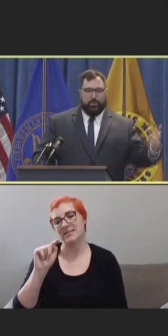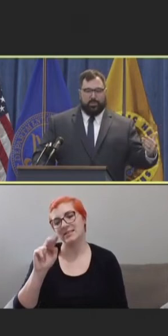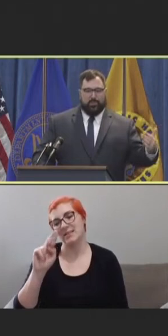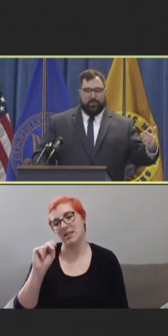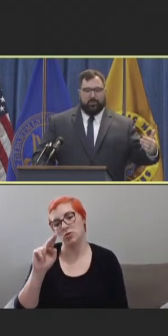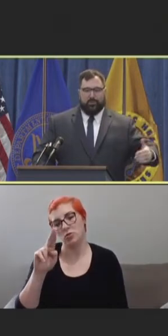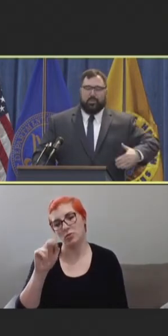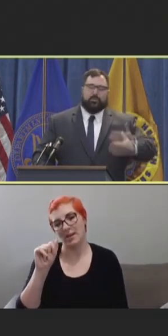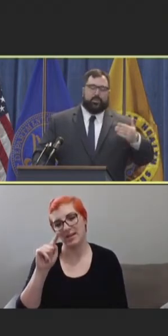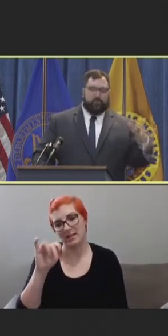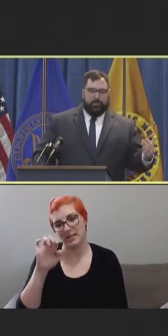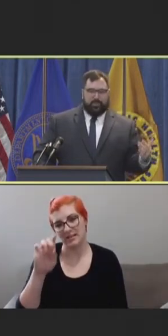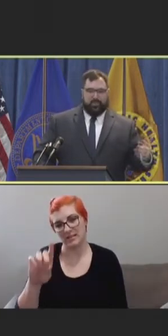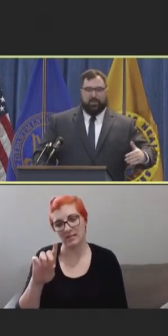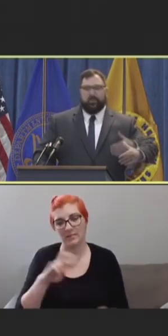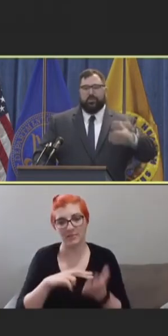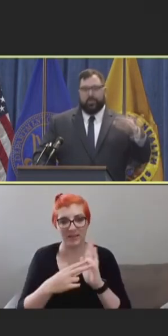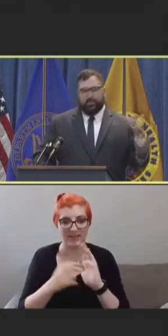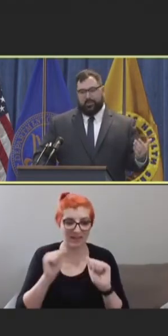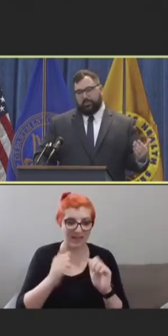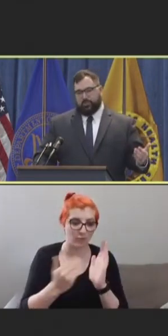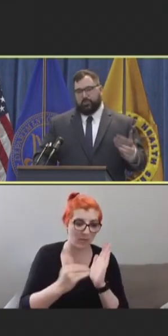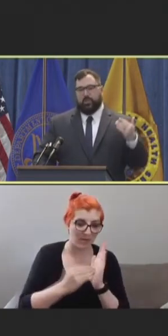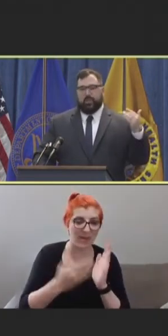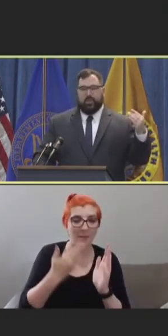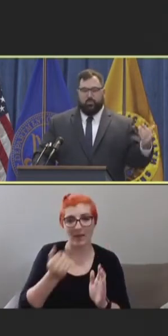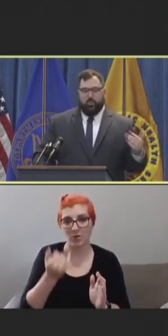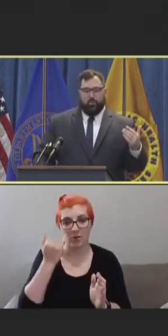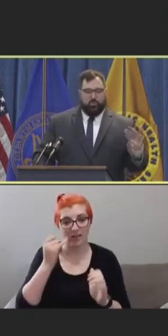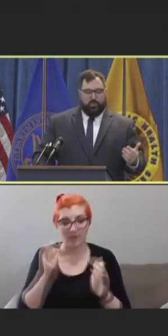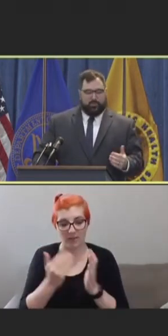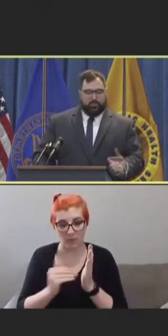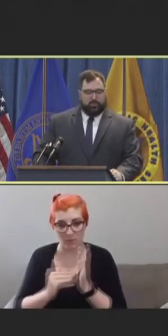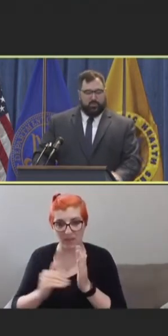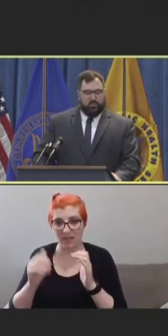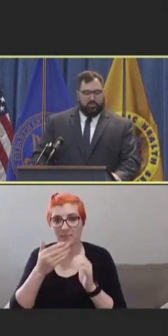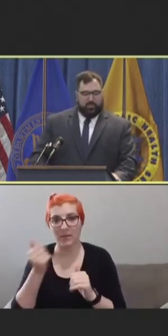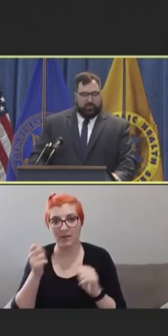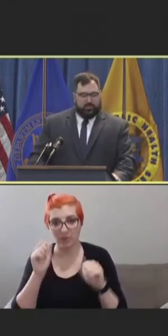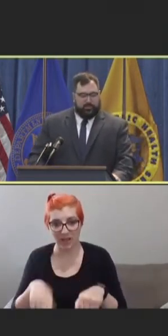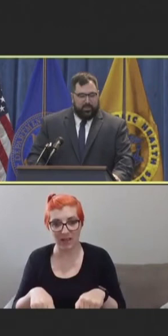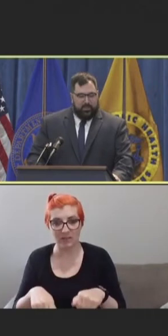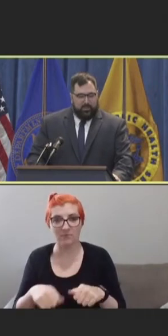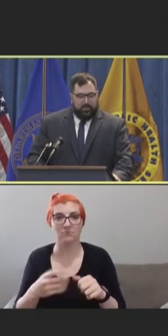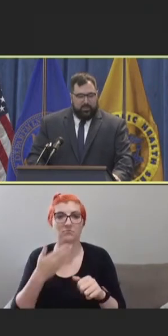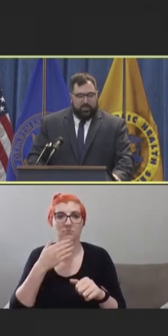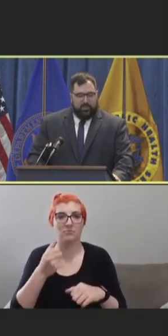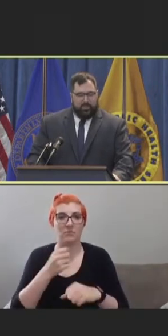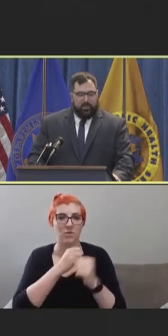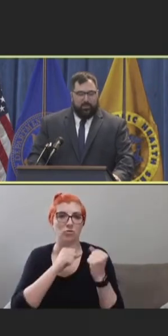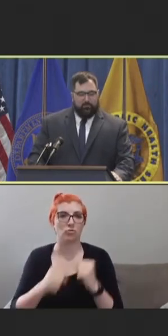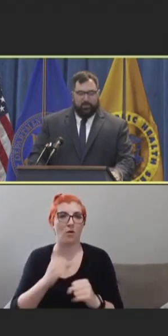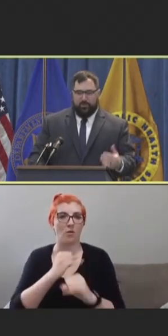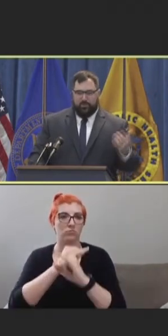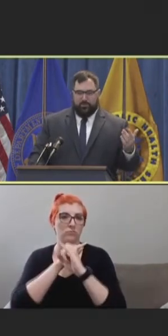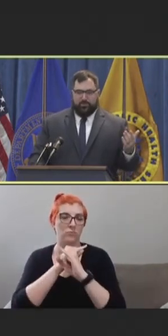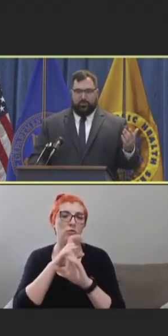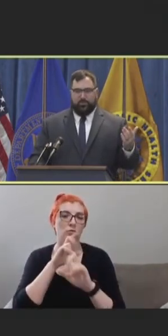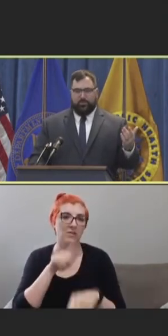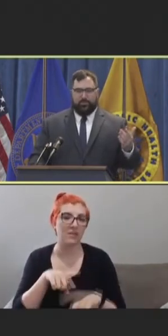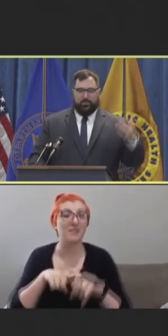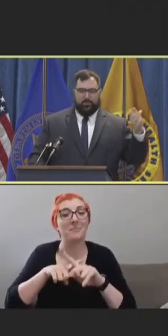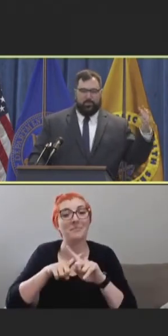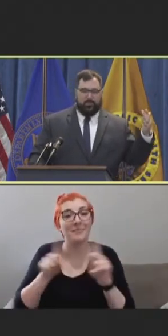can replicate better. If it can replicate better, it can lead to a more robust immune response. However,